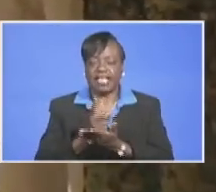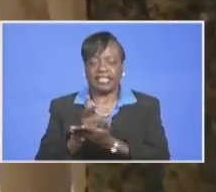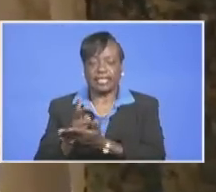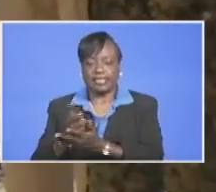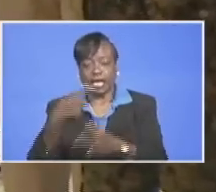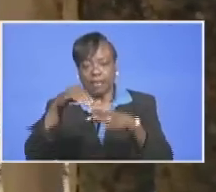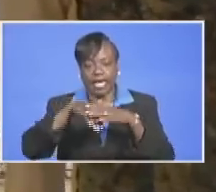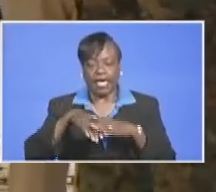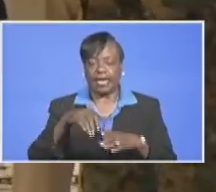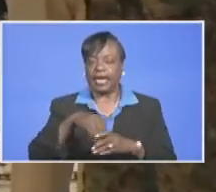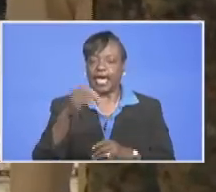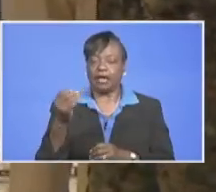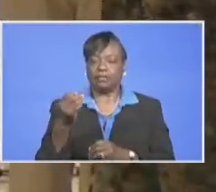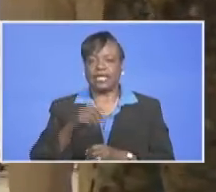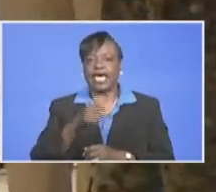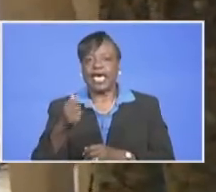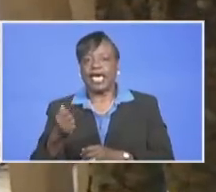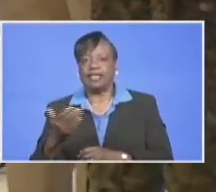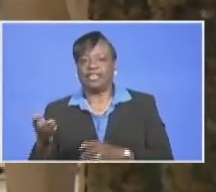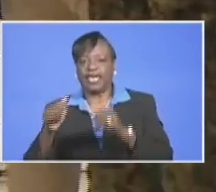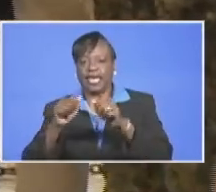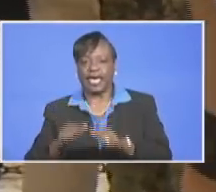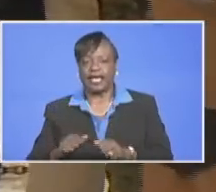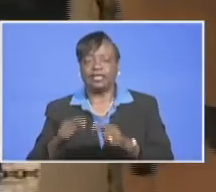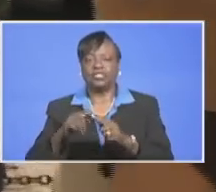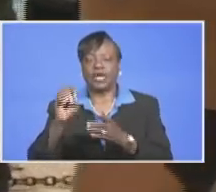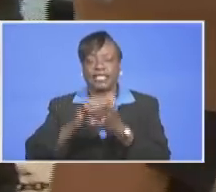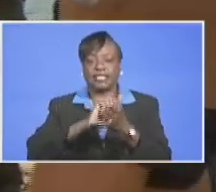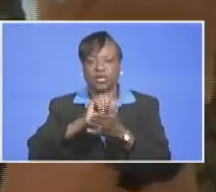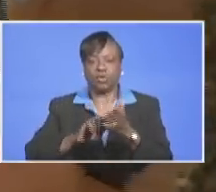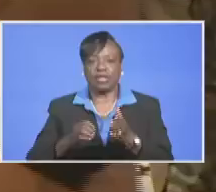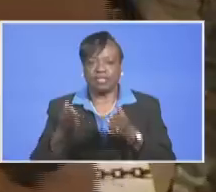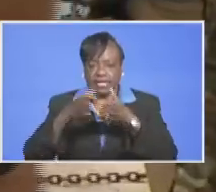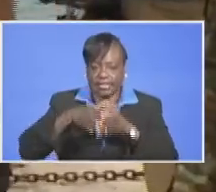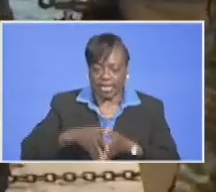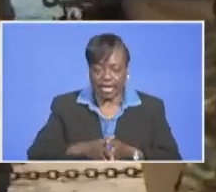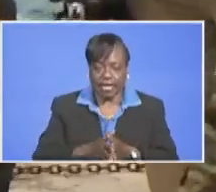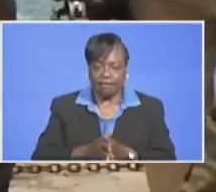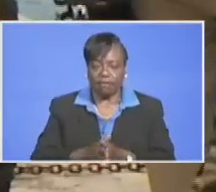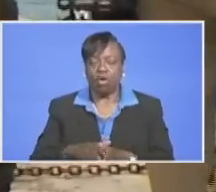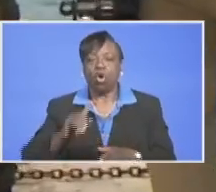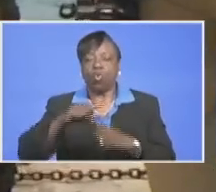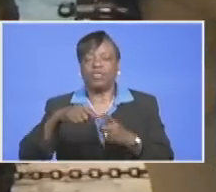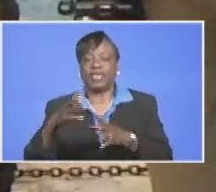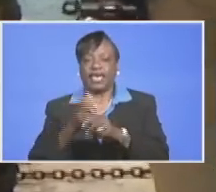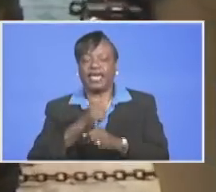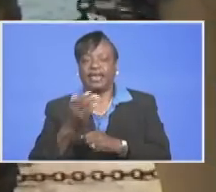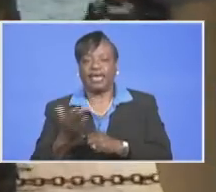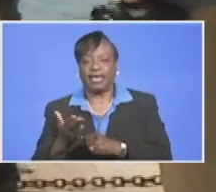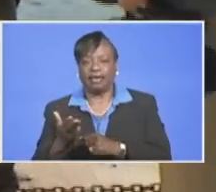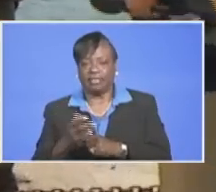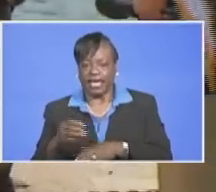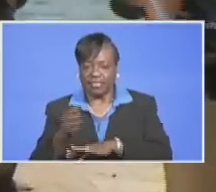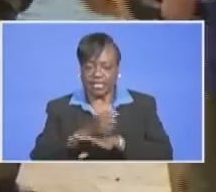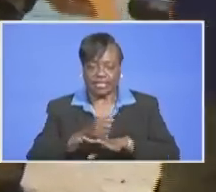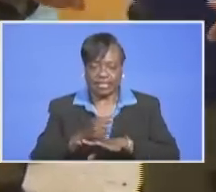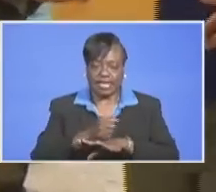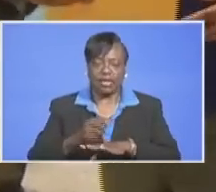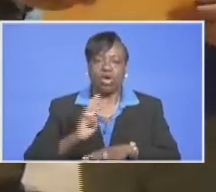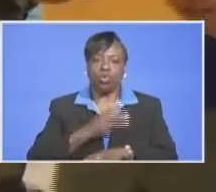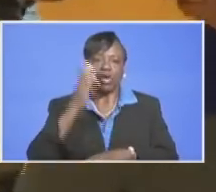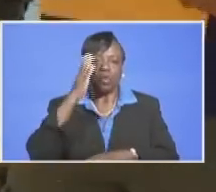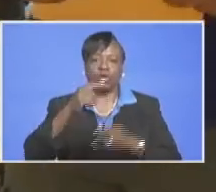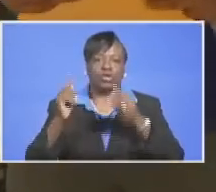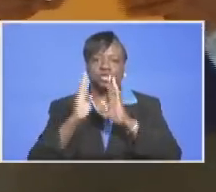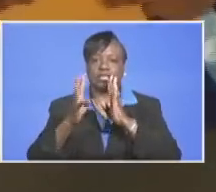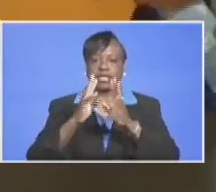coming in and out, anything they can to help them execute the dive and plan their dive. They'll deploy here. When they get here, they site the scene. We will discuss with